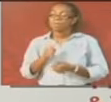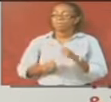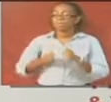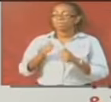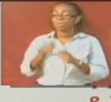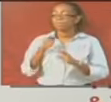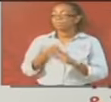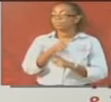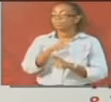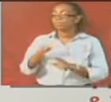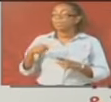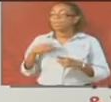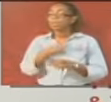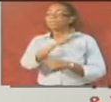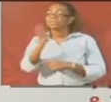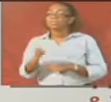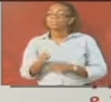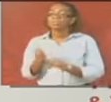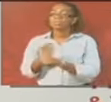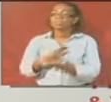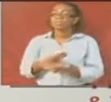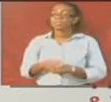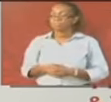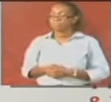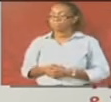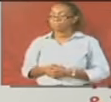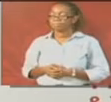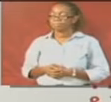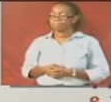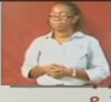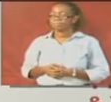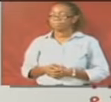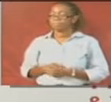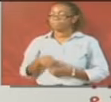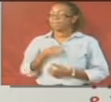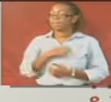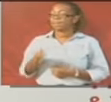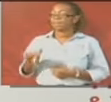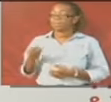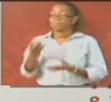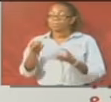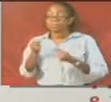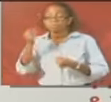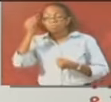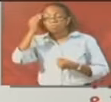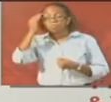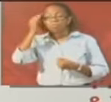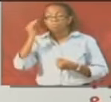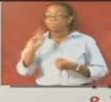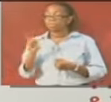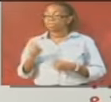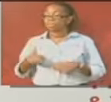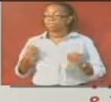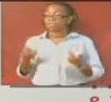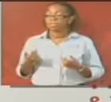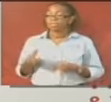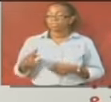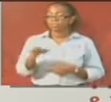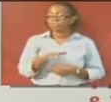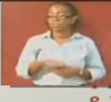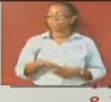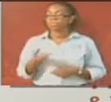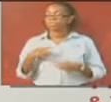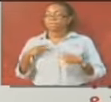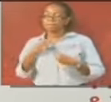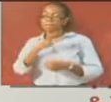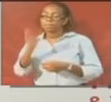the distribution across the geographic and other lines, so that we get an idea of where these cases may be popping